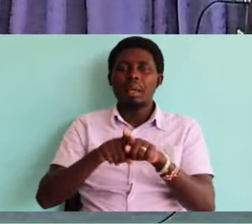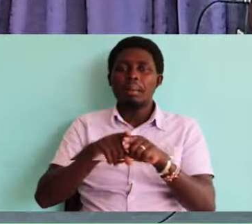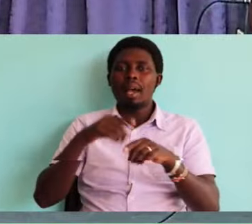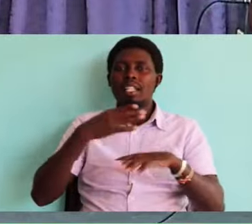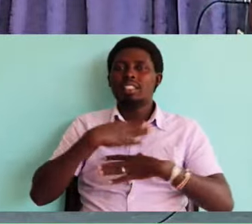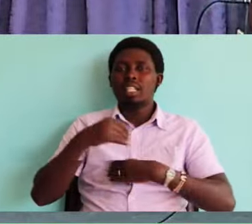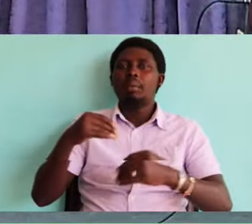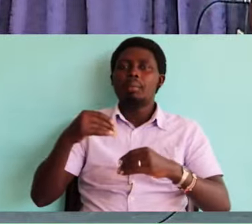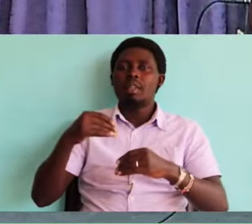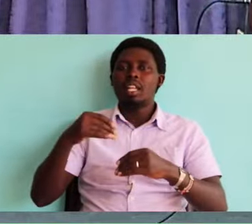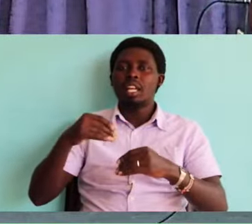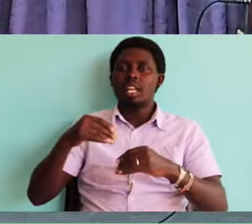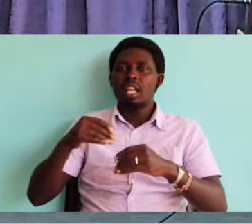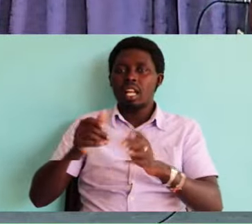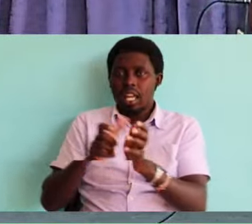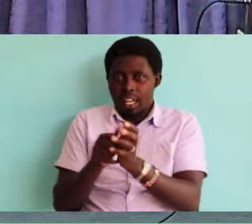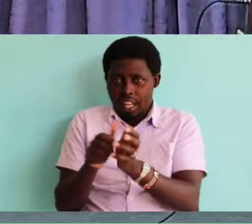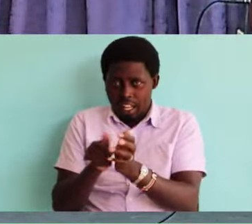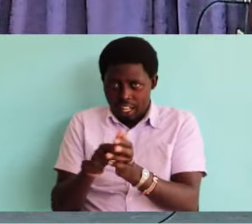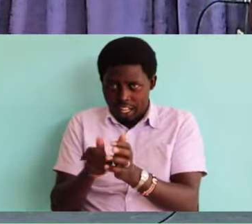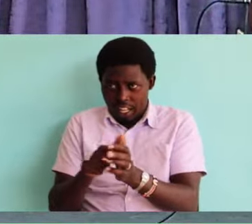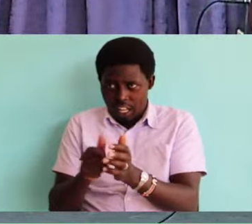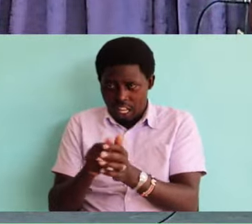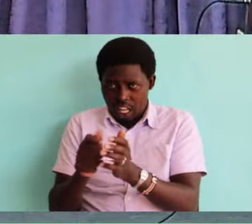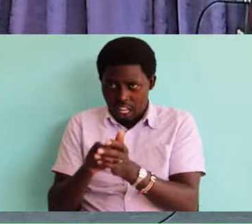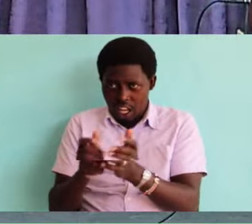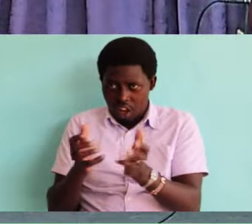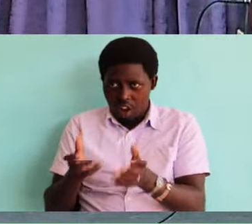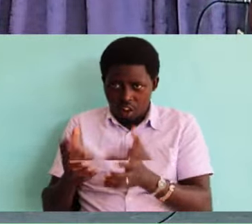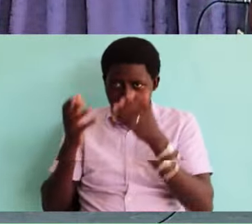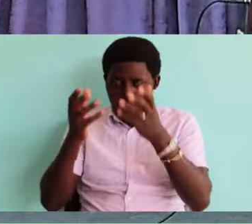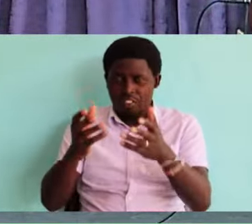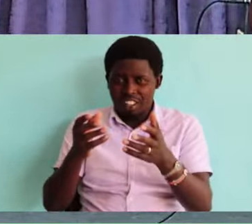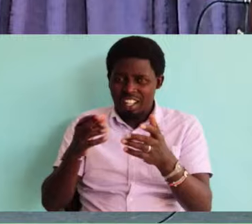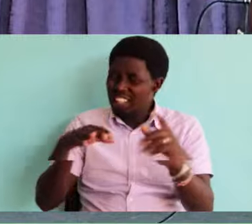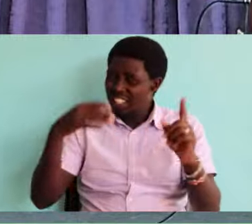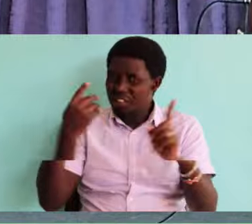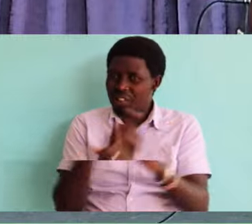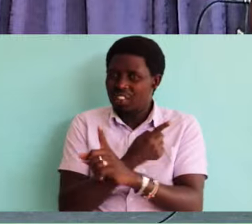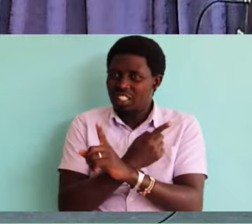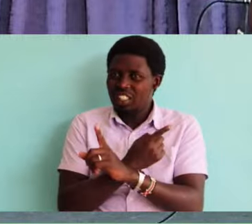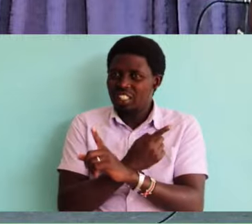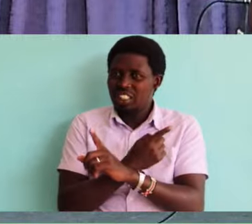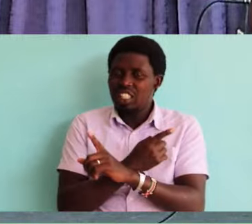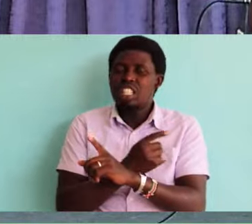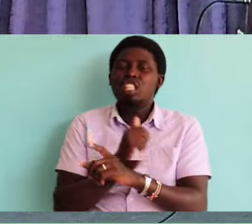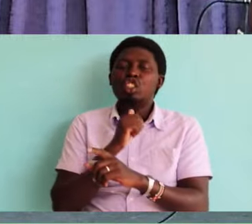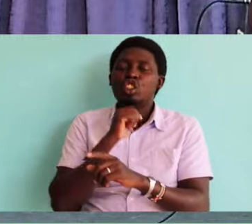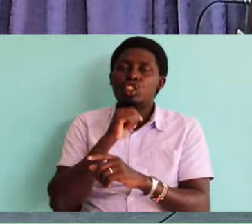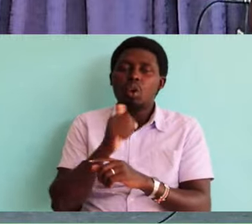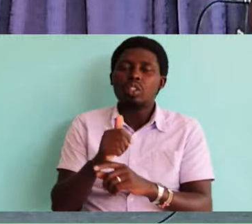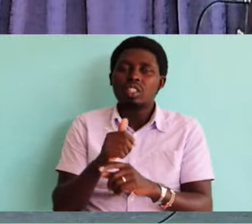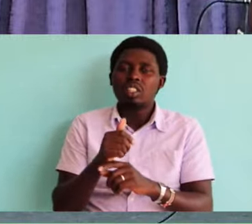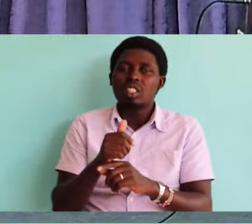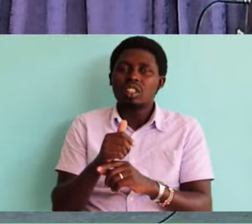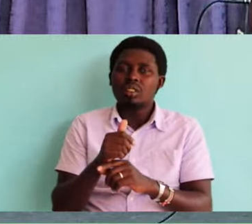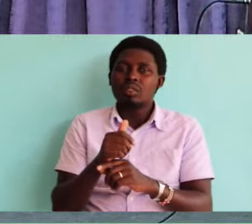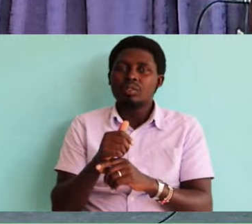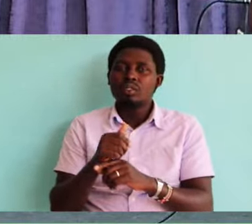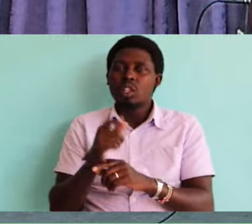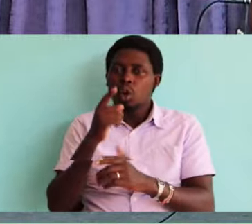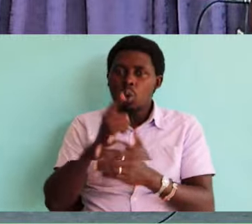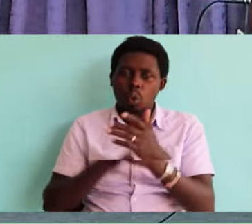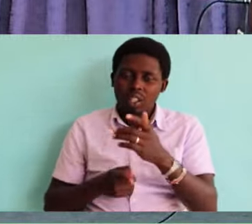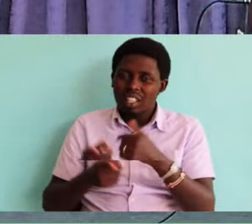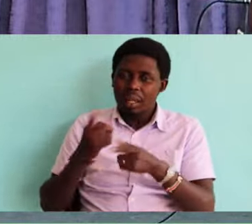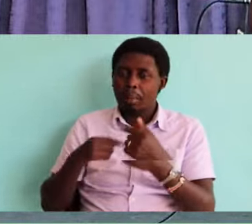offerings. So the emphasis here, and the greatest difference, it is not what they